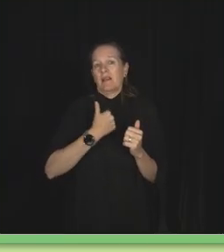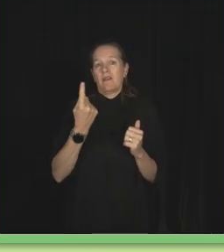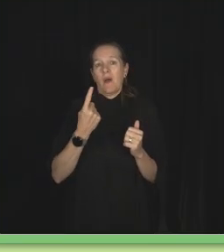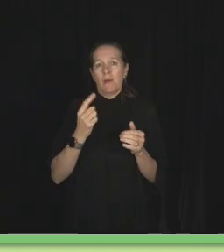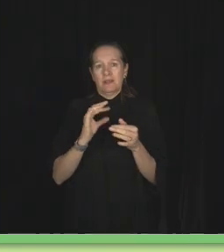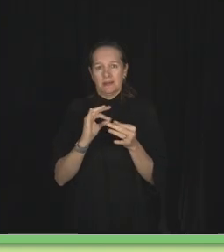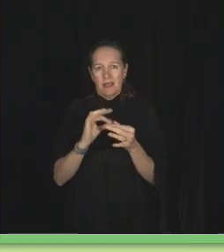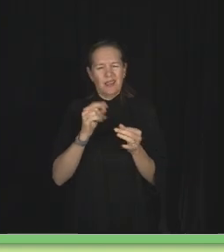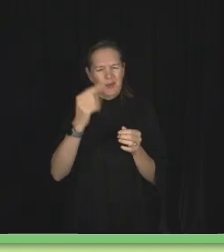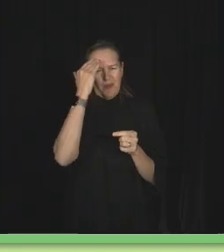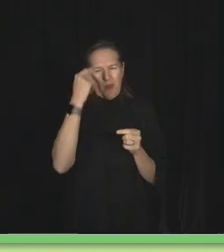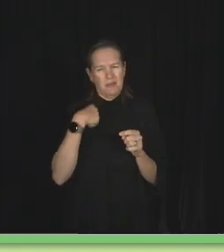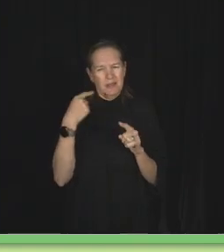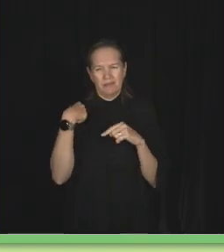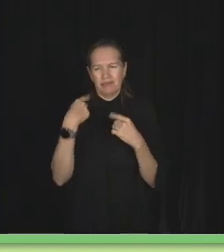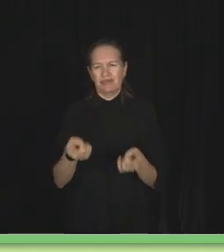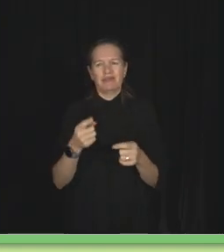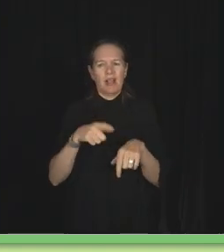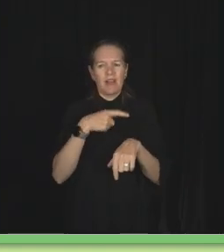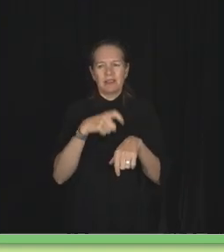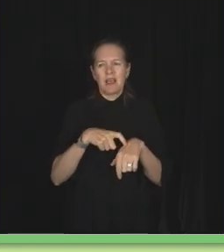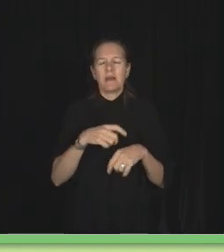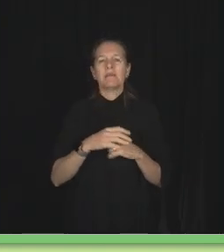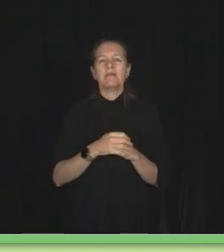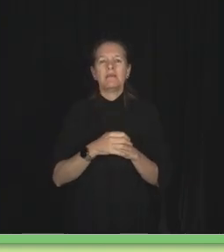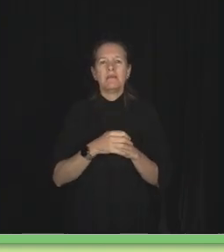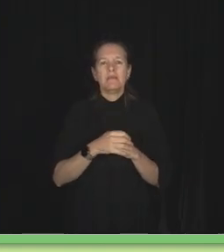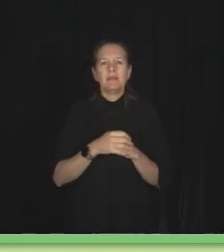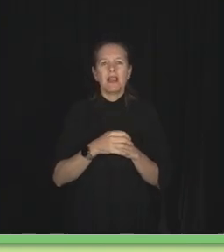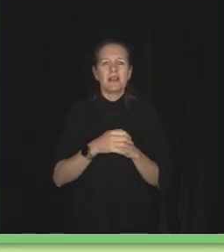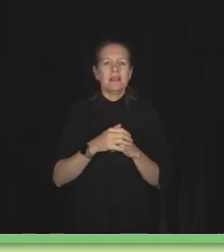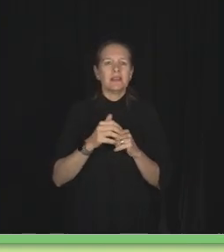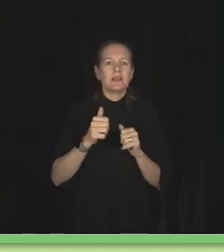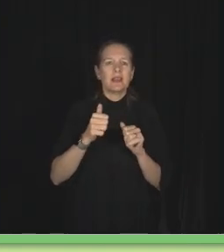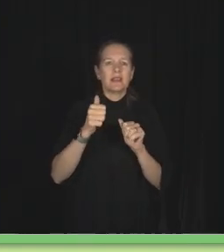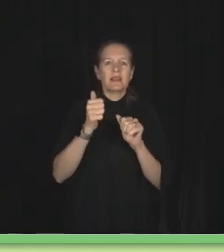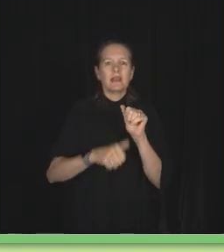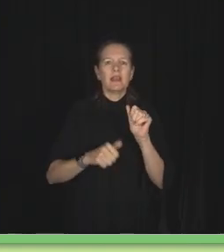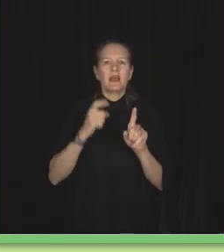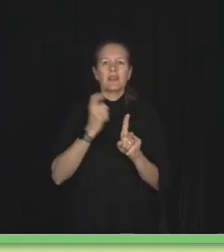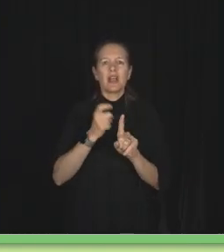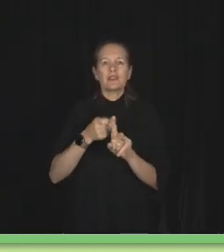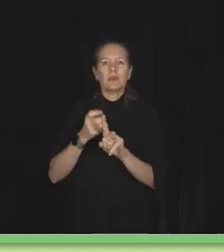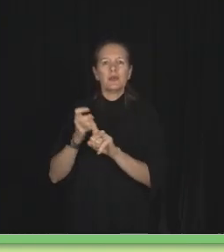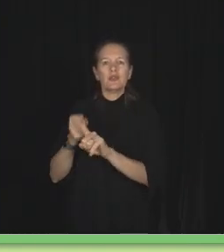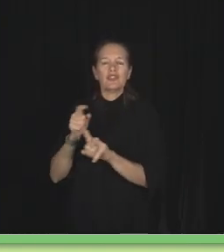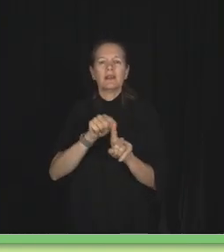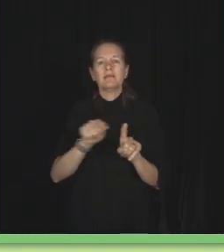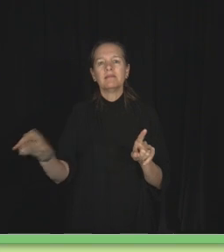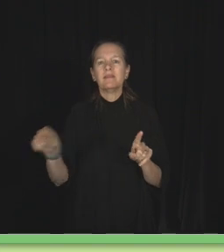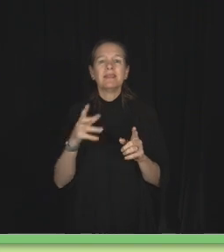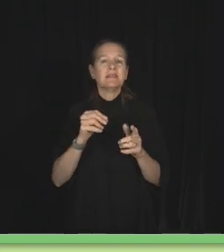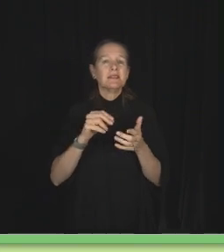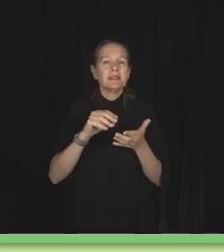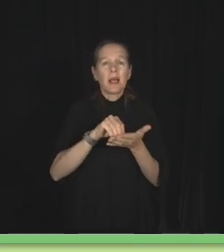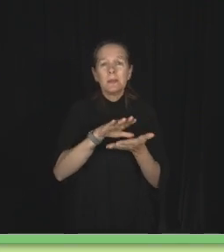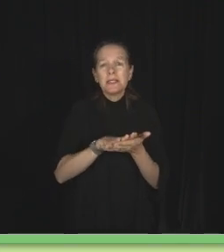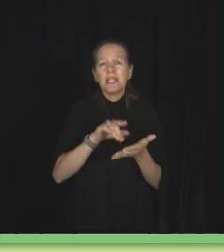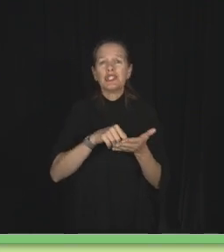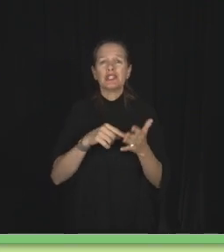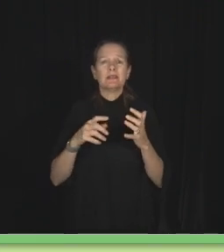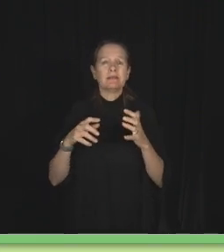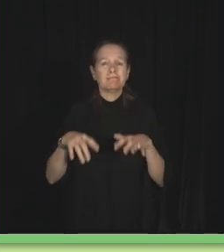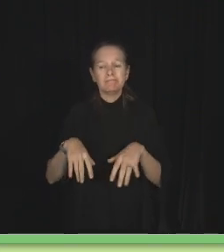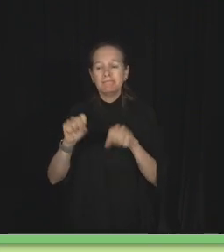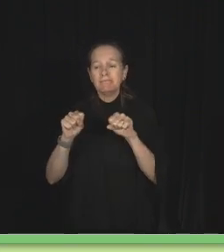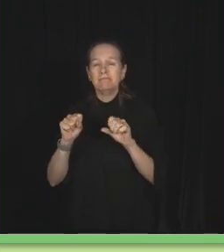if you've known me for a long time, is every contribution, matters, whether it's code, documentation, hosting a meetup,